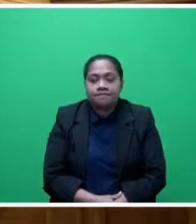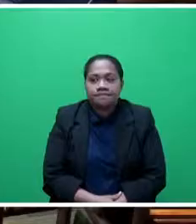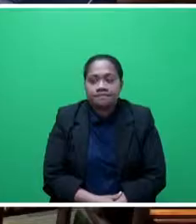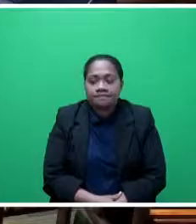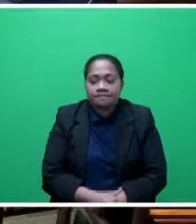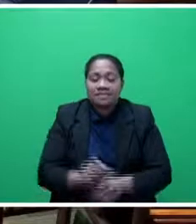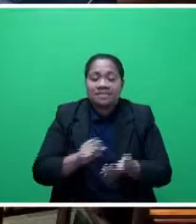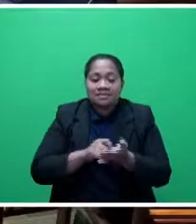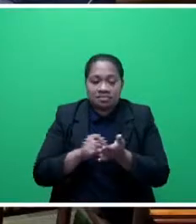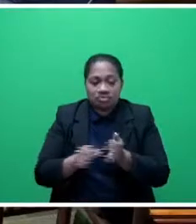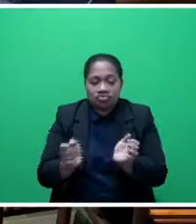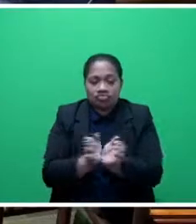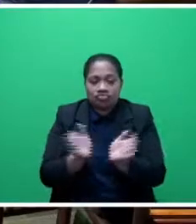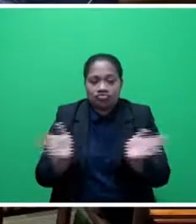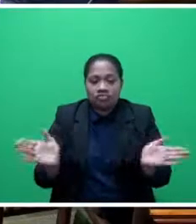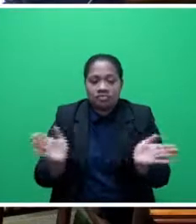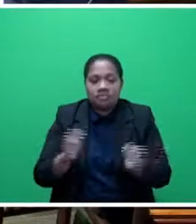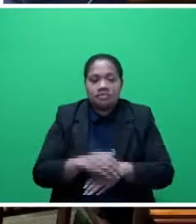Secretary General.